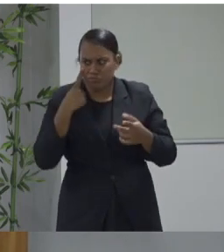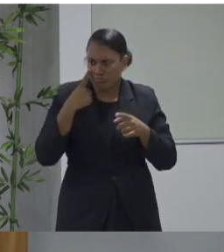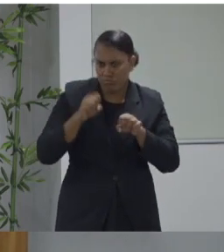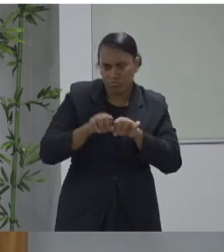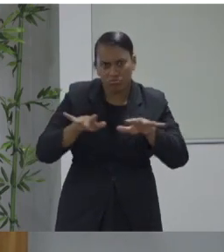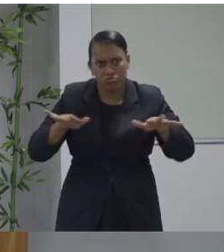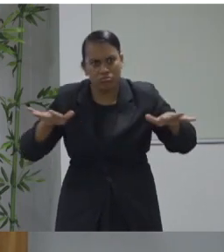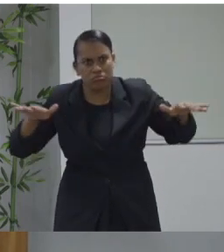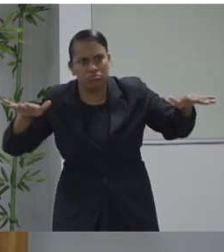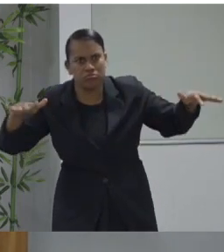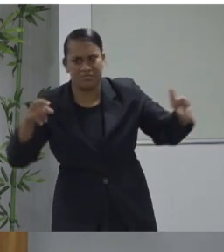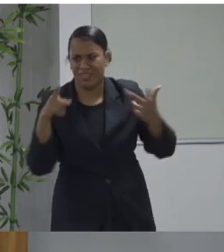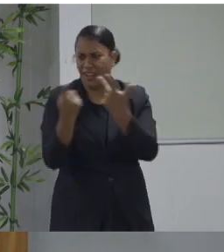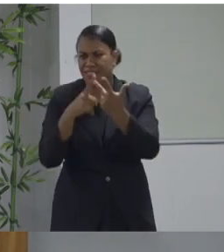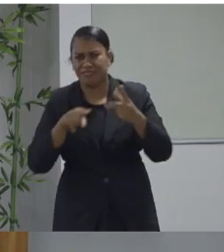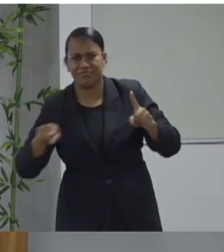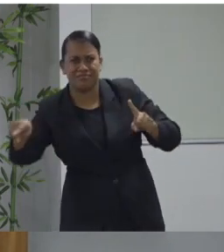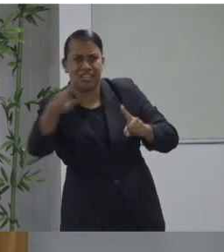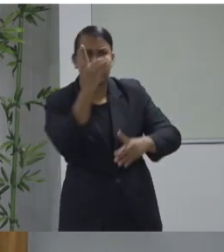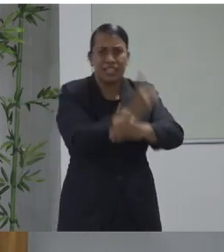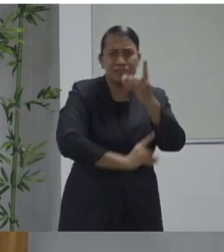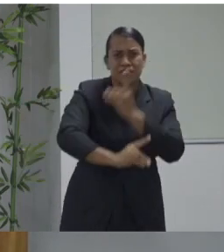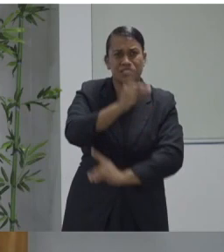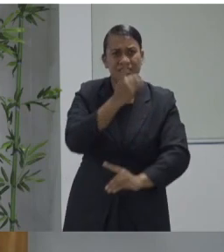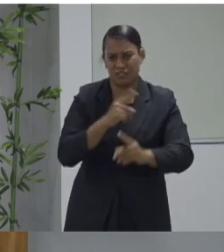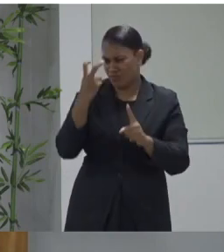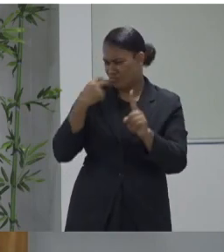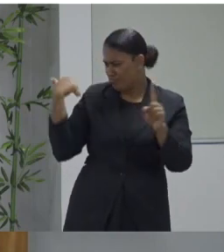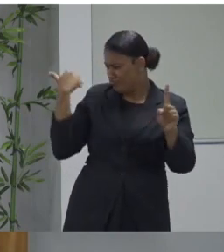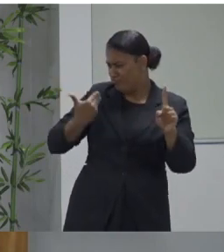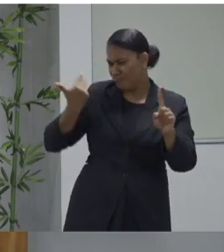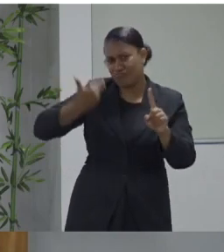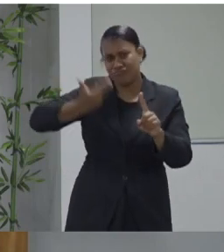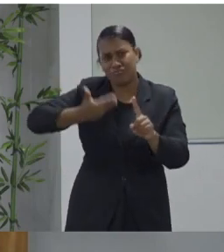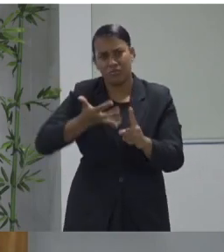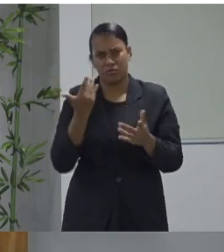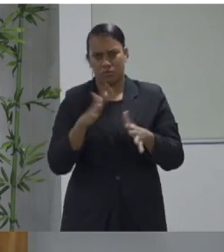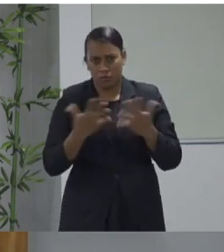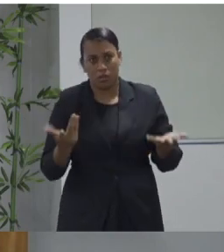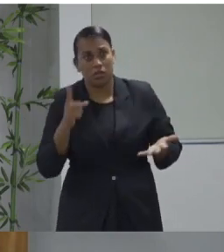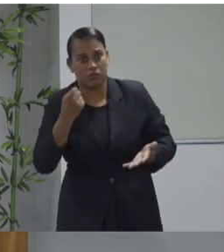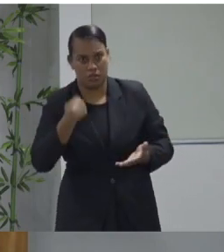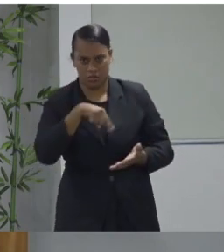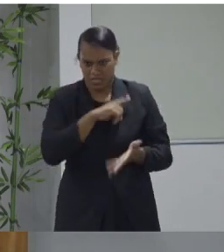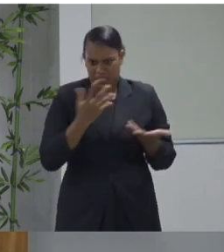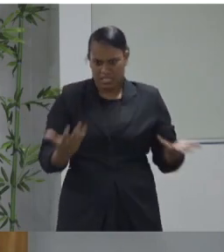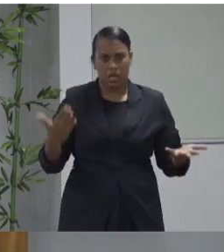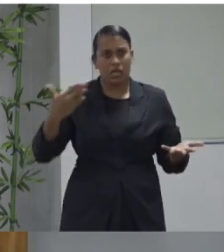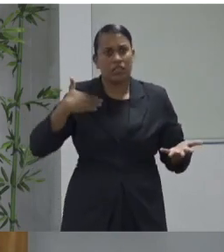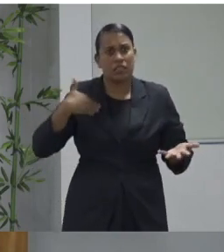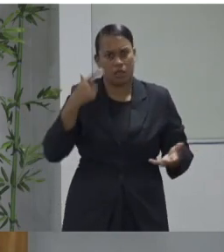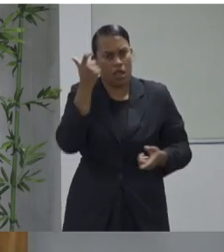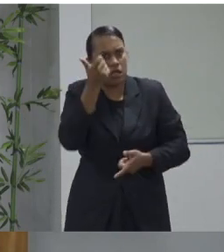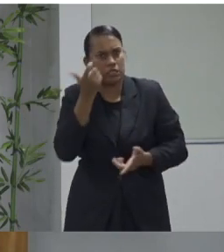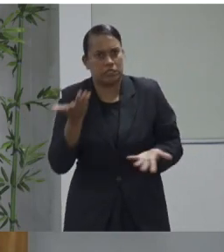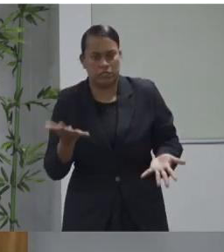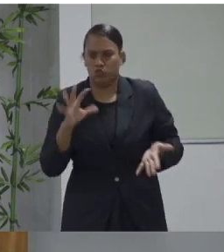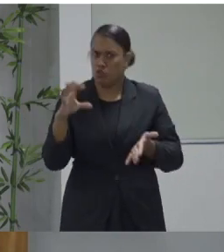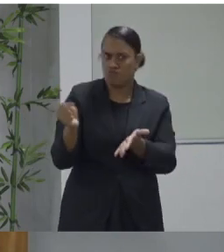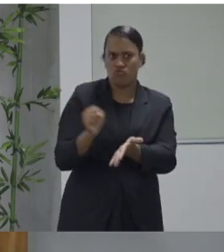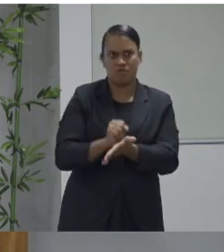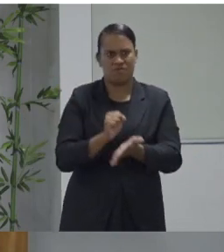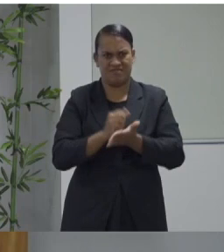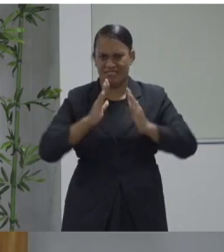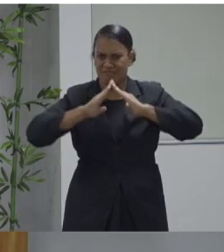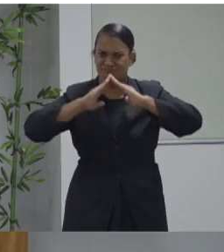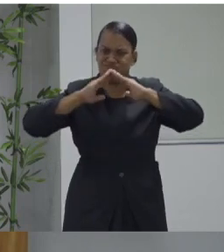with pre-existing conditions, our healthcare systems will likely be stretched and beyond that capacity. And despite our